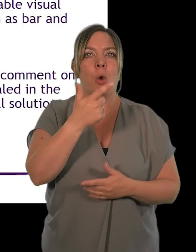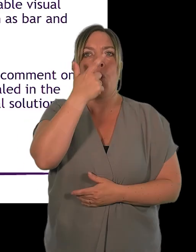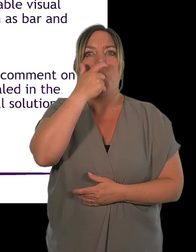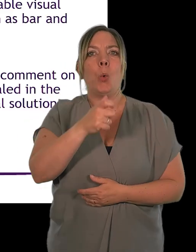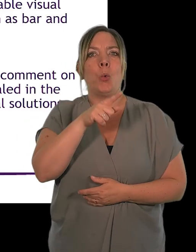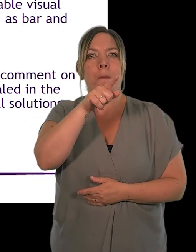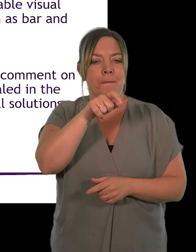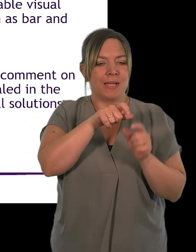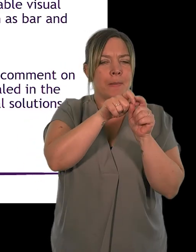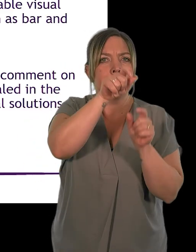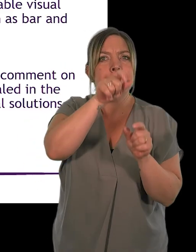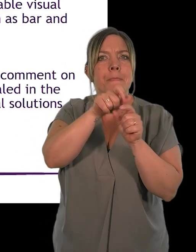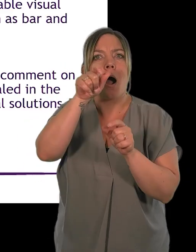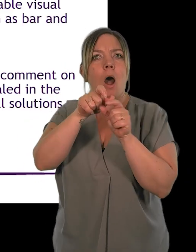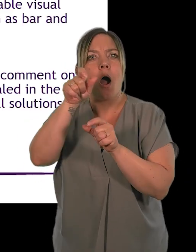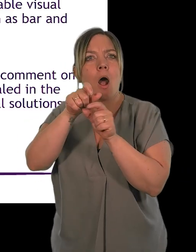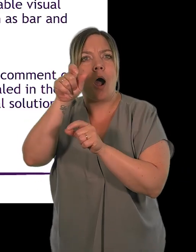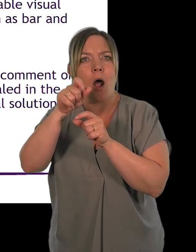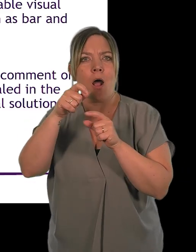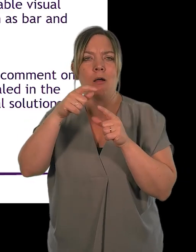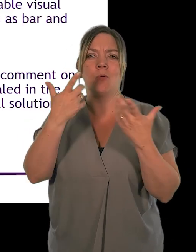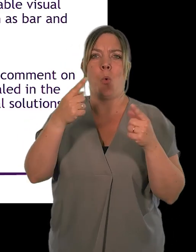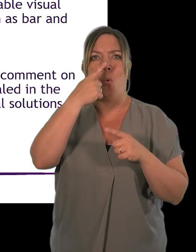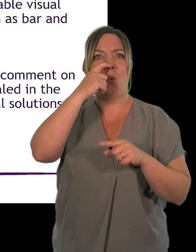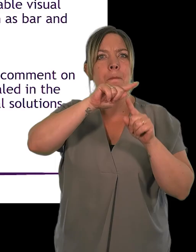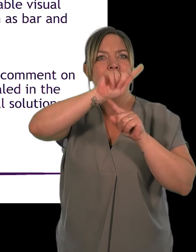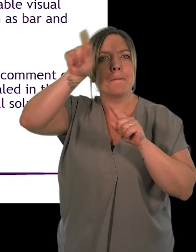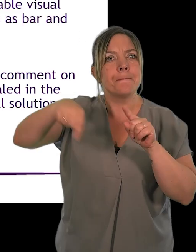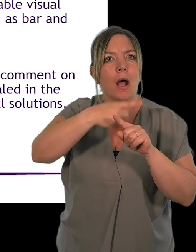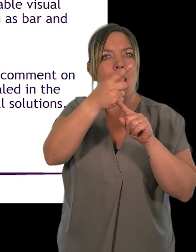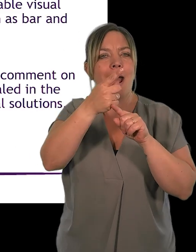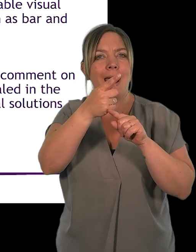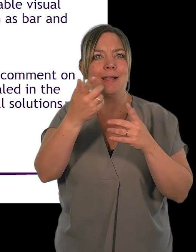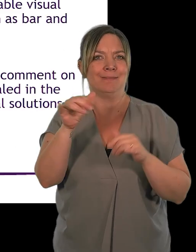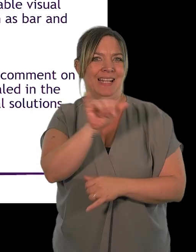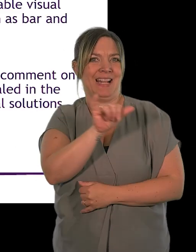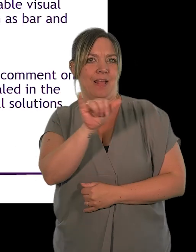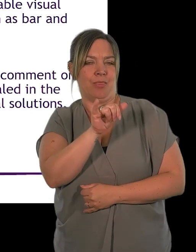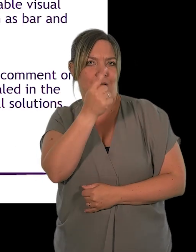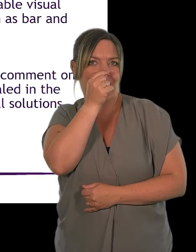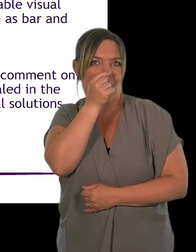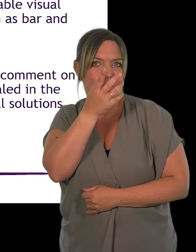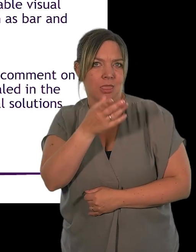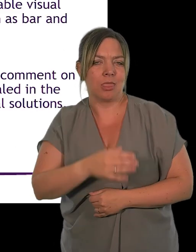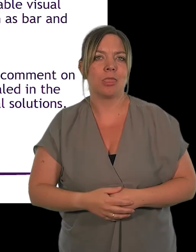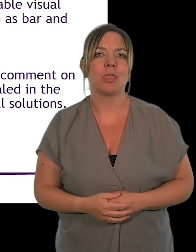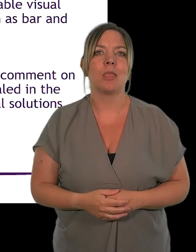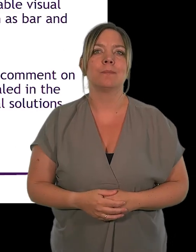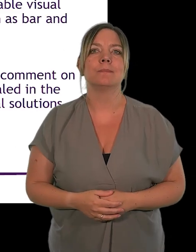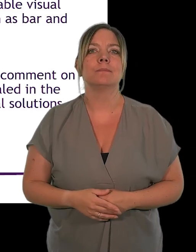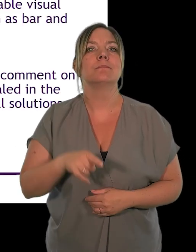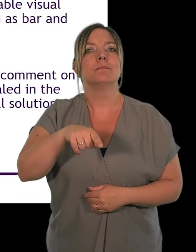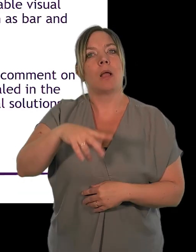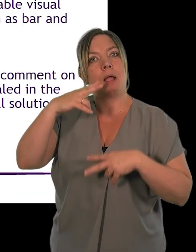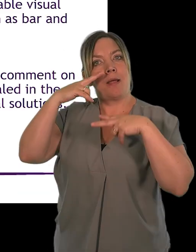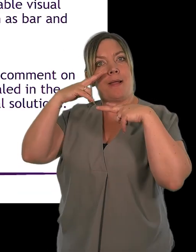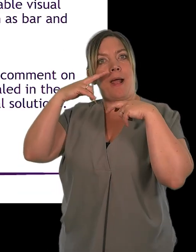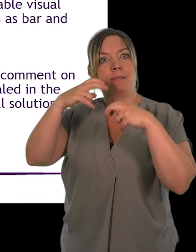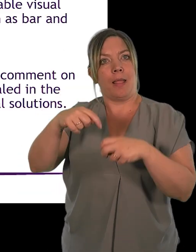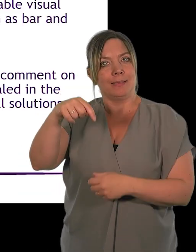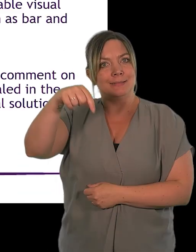analysis of the findings, comment on any issues that might be revealed in the data